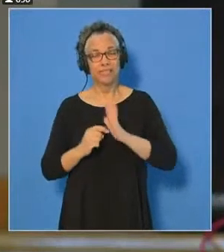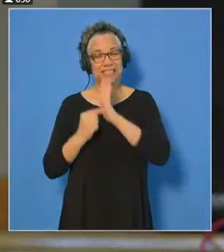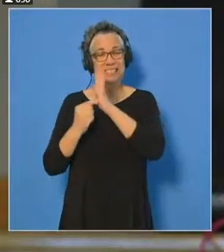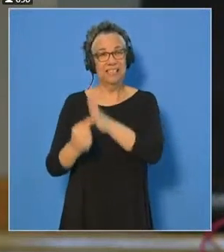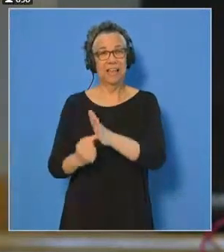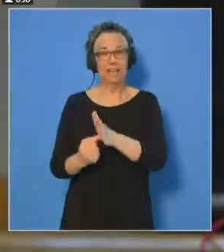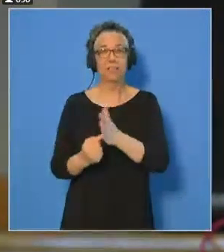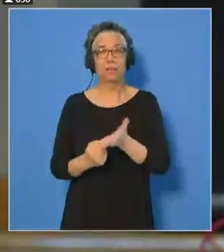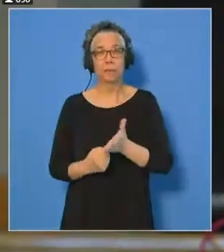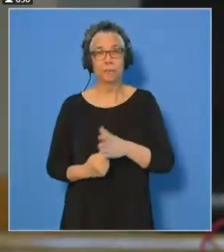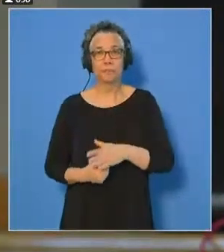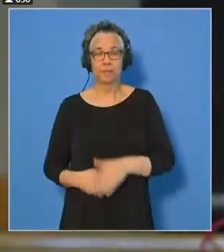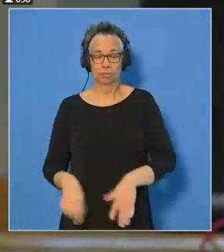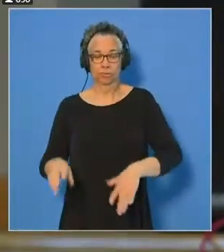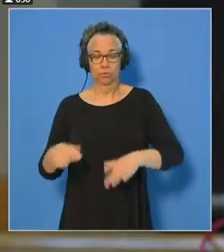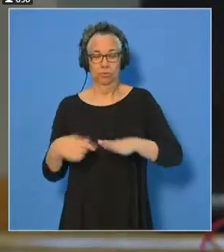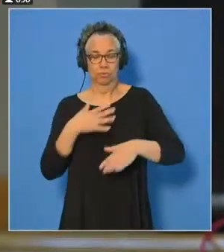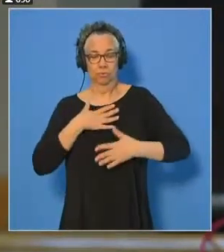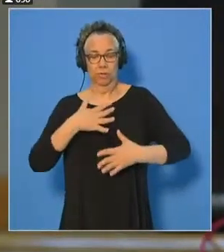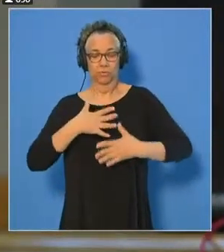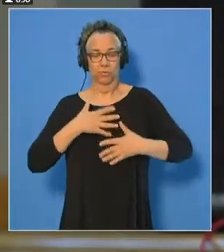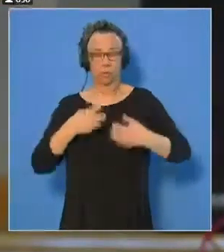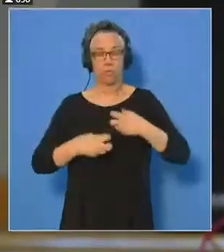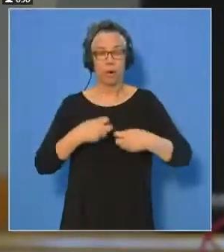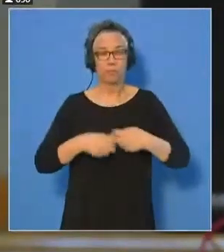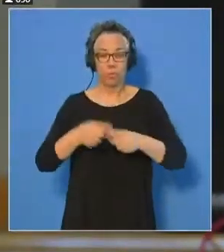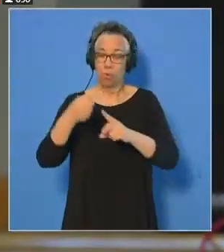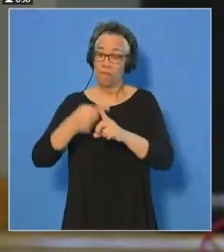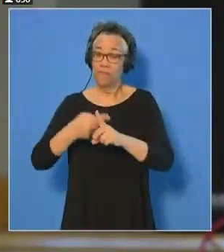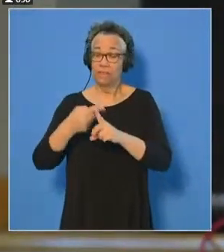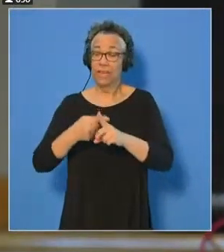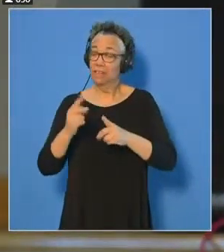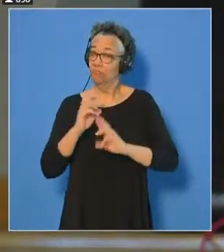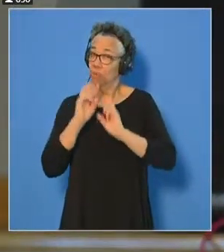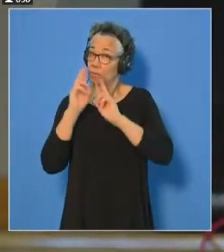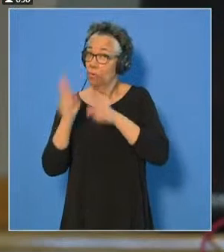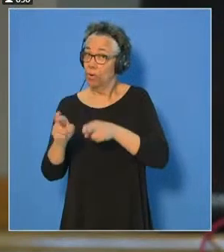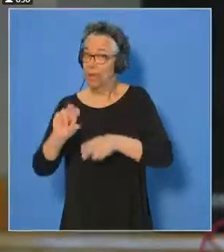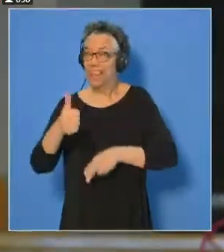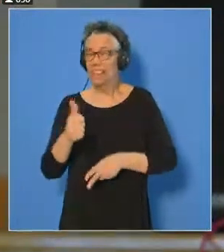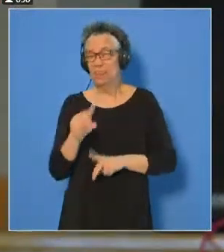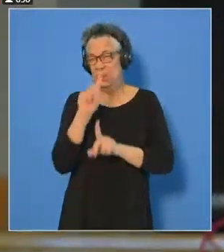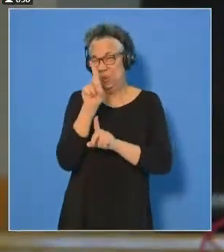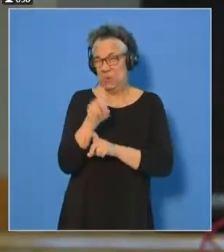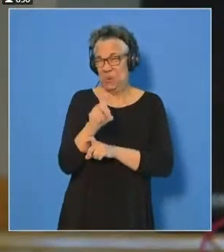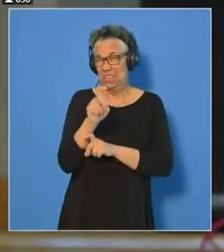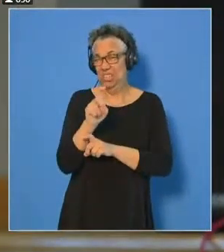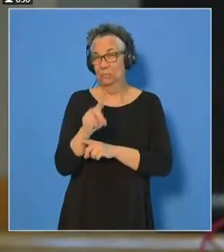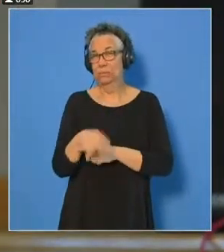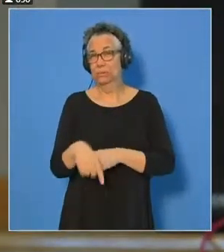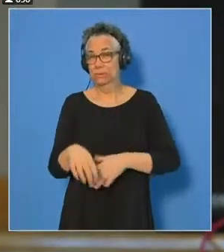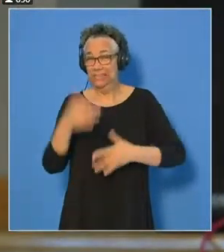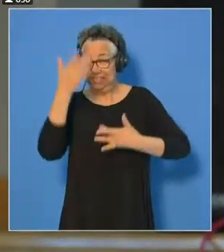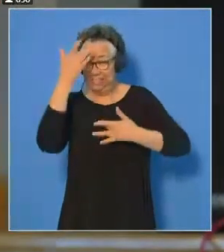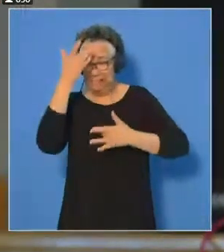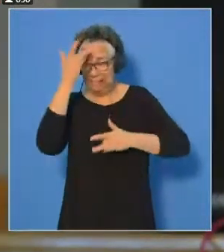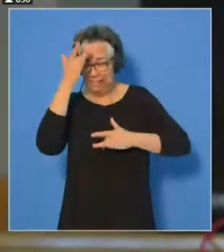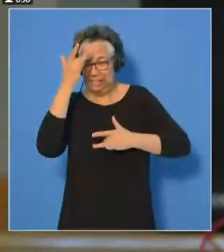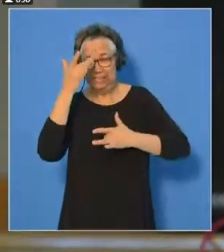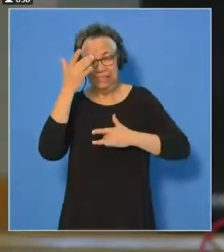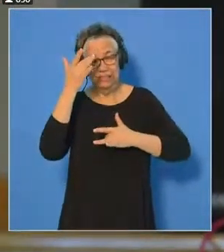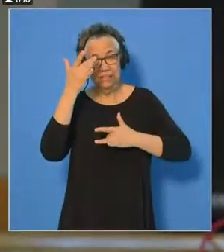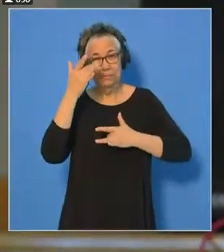acute respiratory illness or fever, and report any suspected COVID-19 illnesses or new respiratory illnesses or